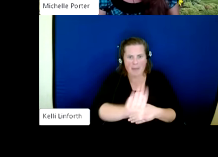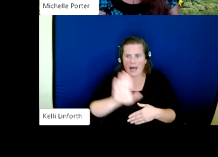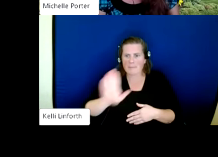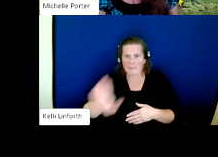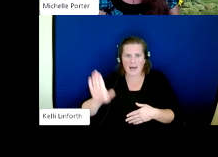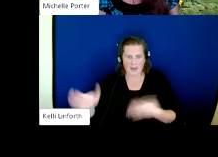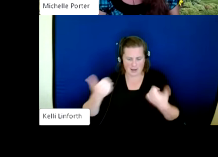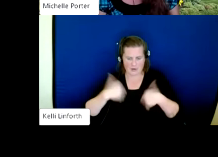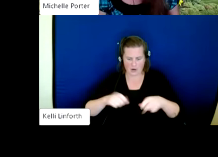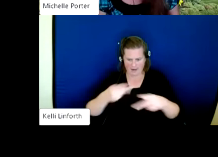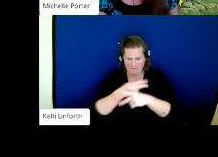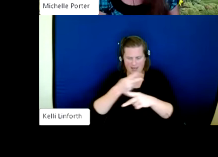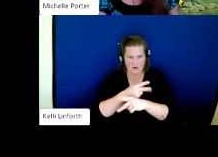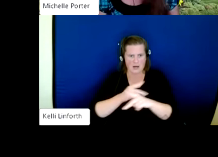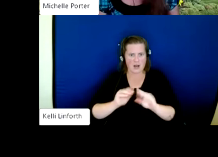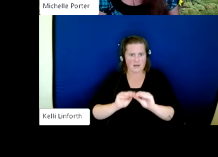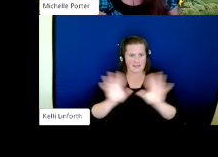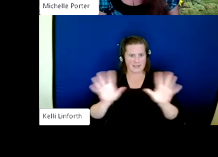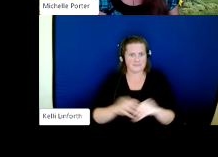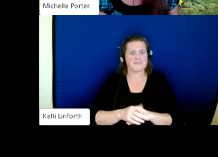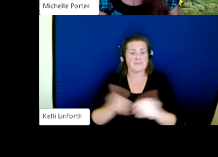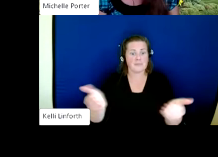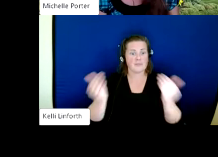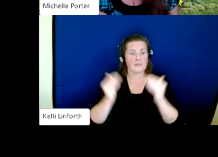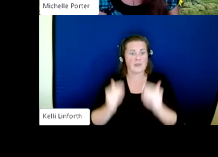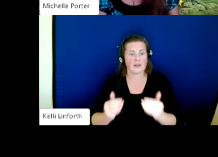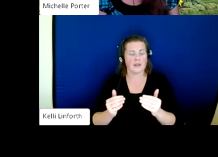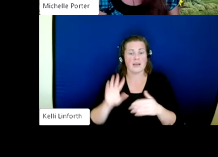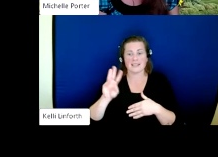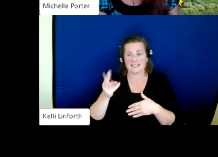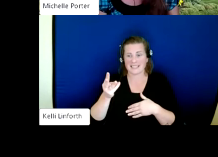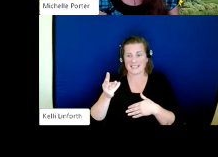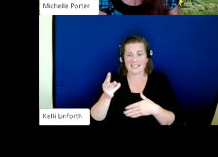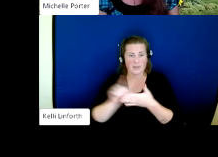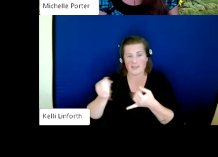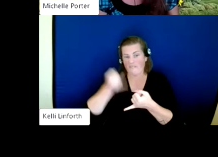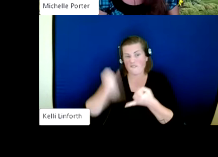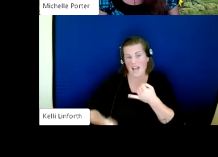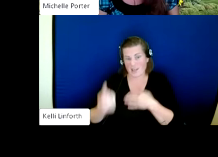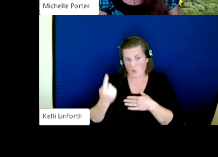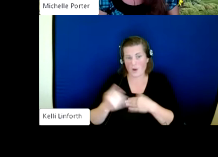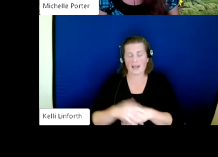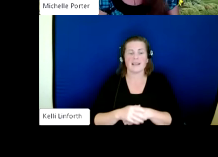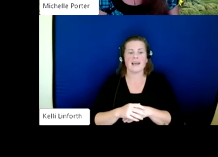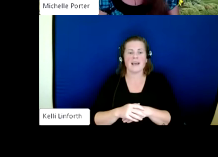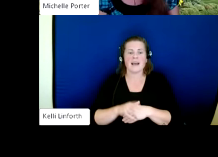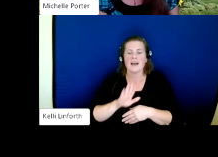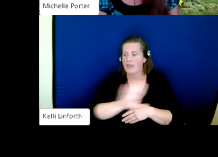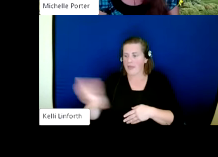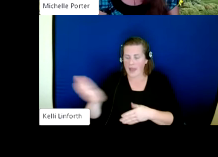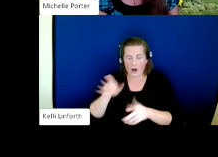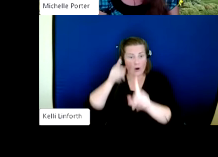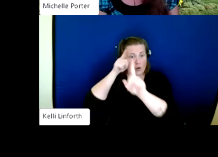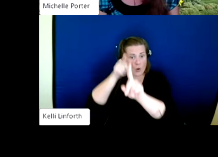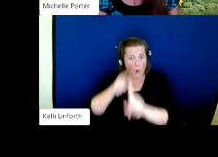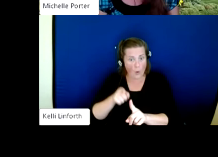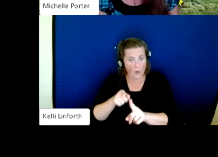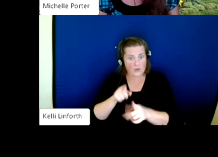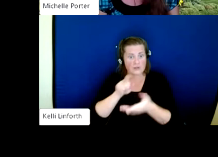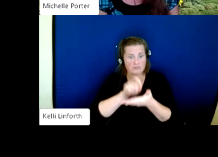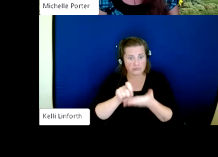They were also taught in this final session ways to attain their goals and